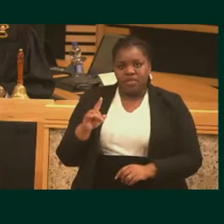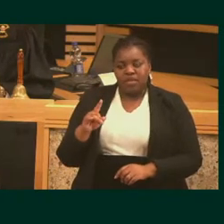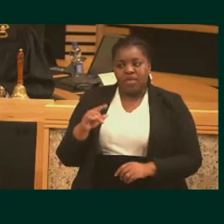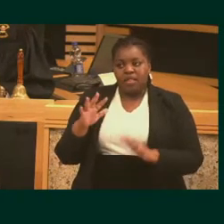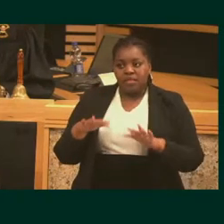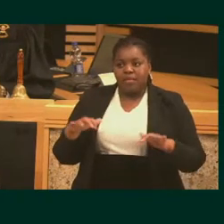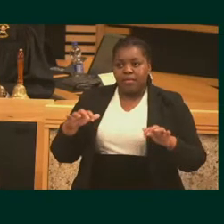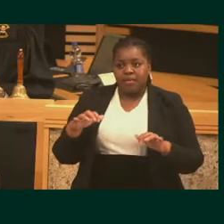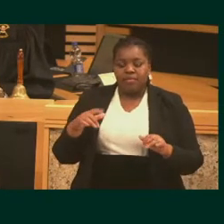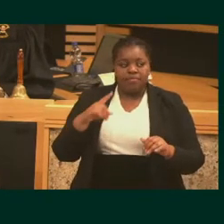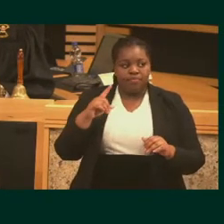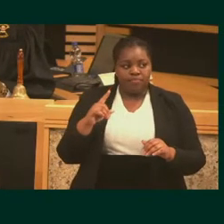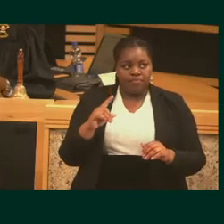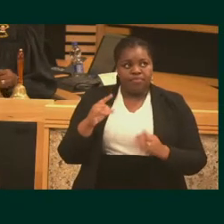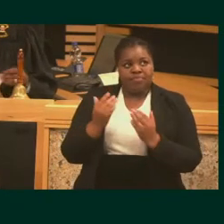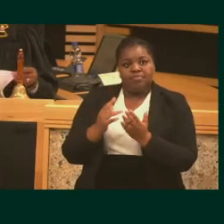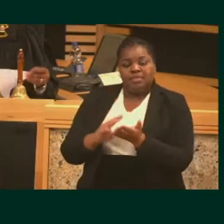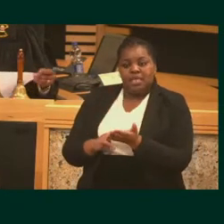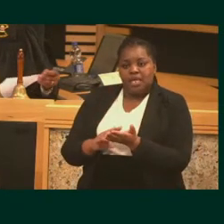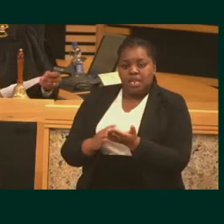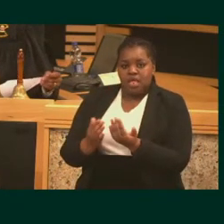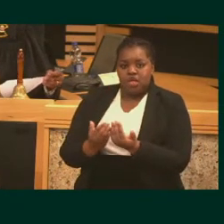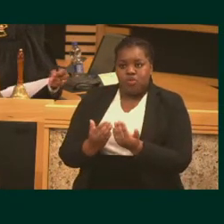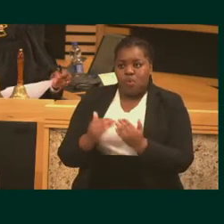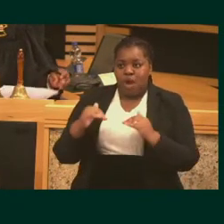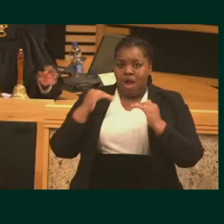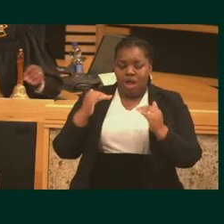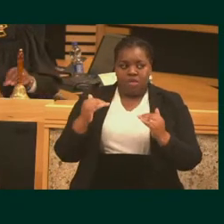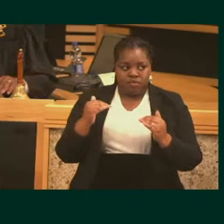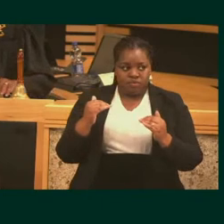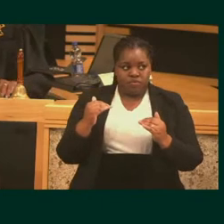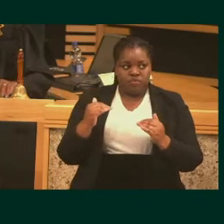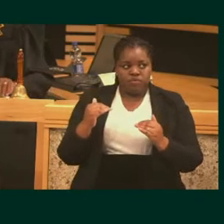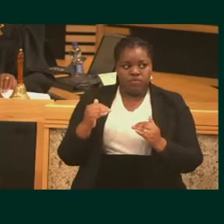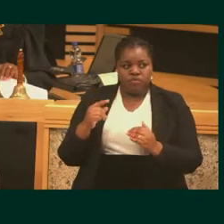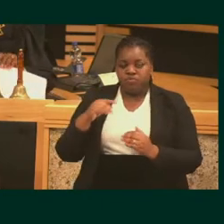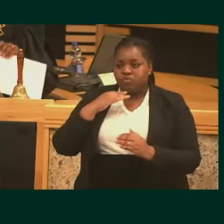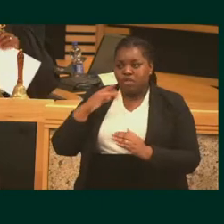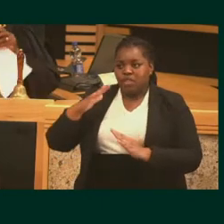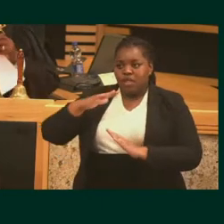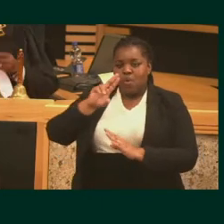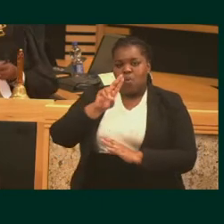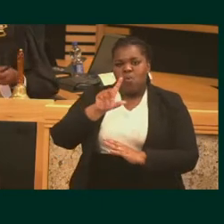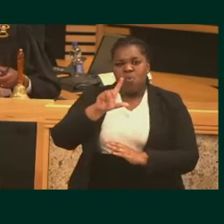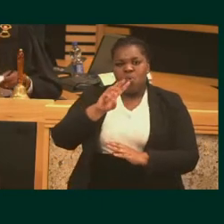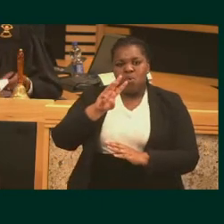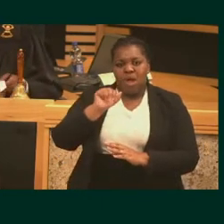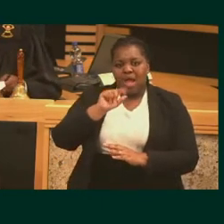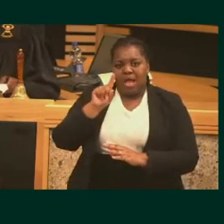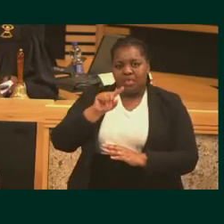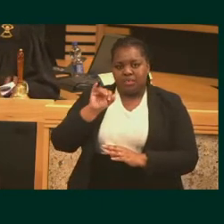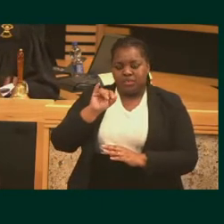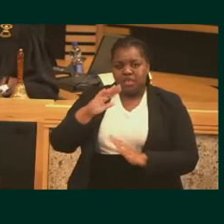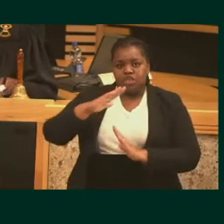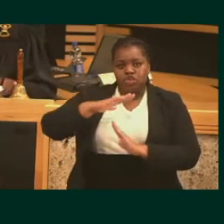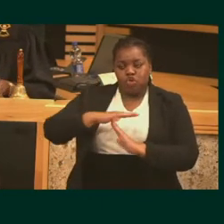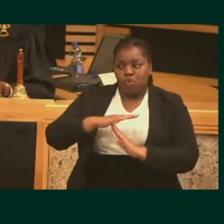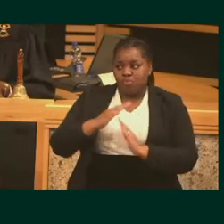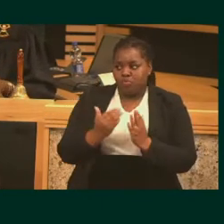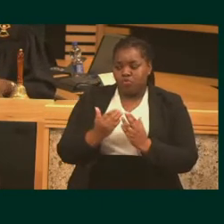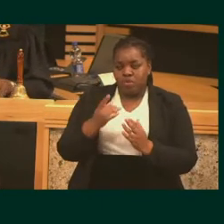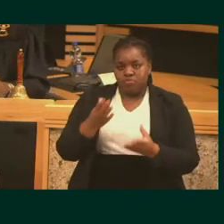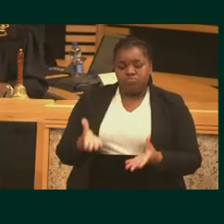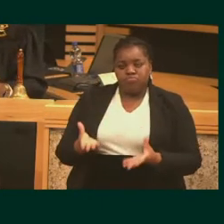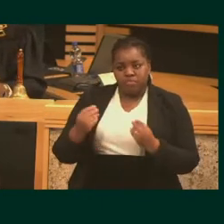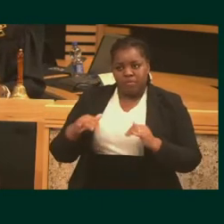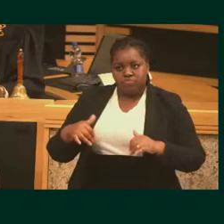thatan High School scooped the top national award and received a dop